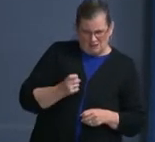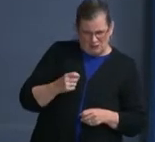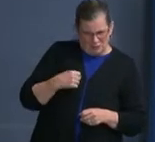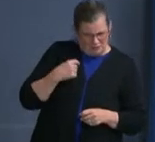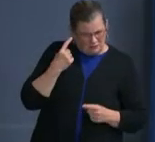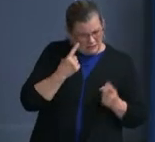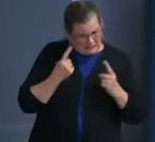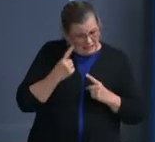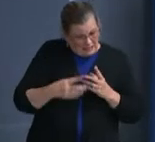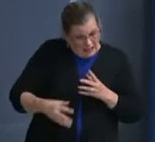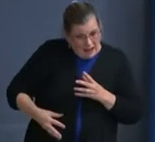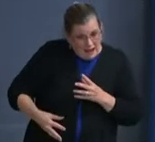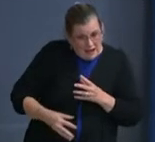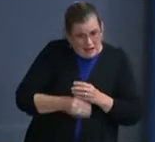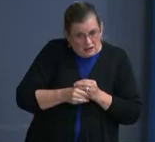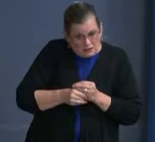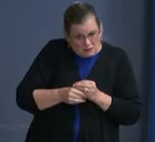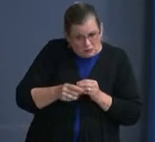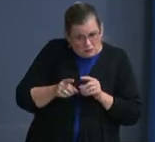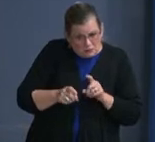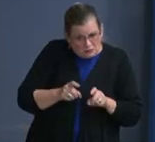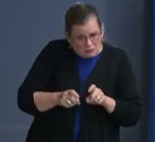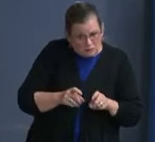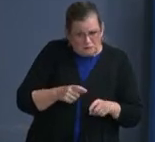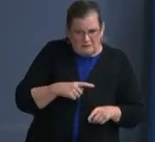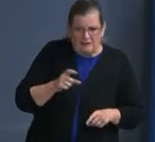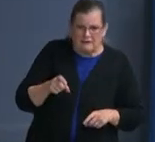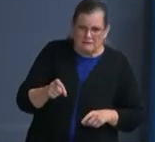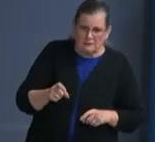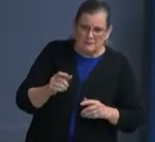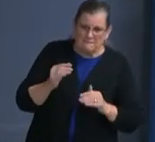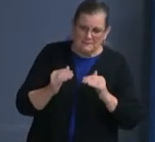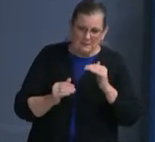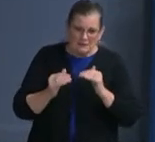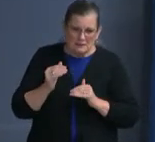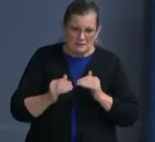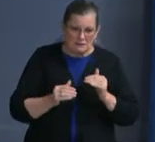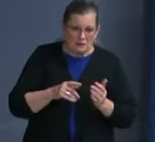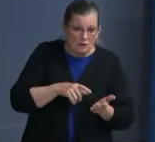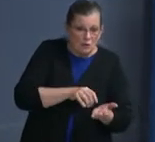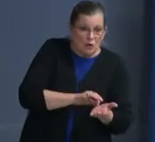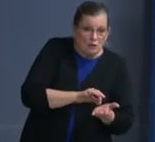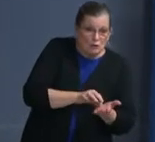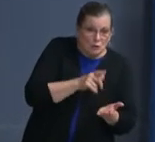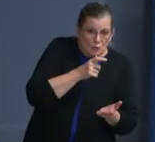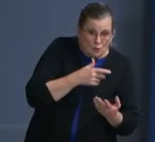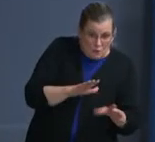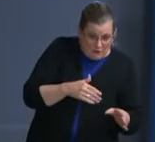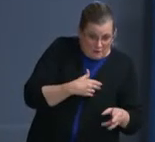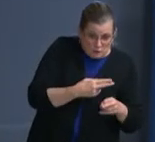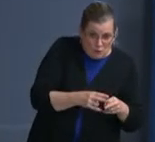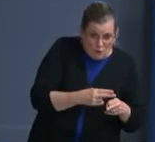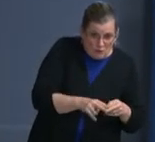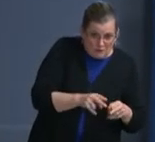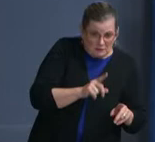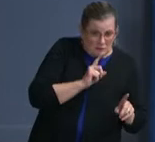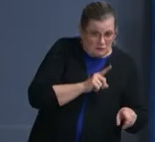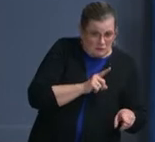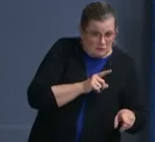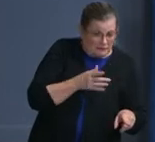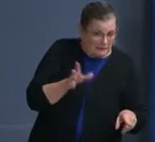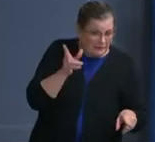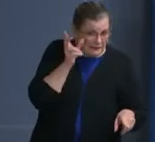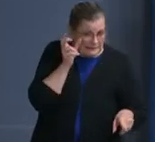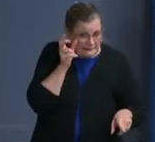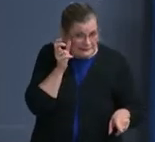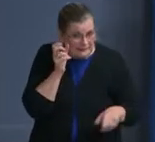adding additional questions? So I have to balance the auditors who are asking me to shorten the calls because they're listening and people are